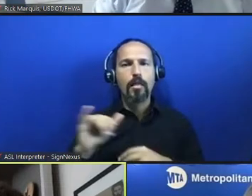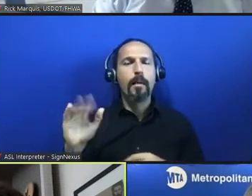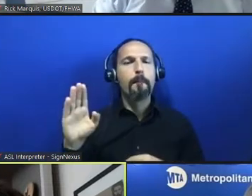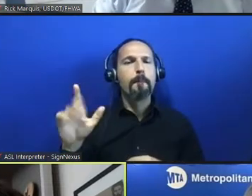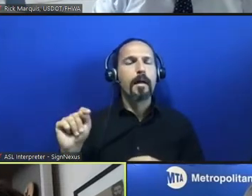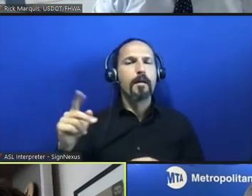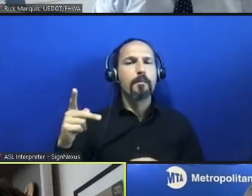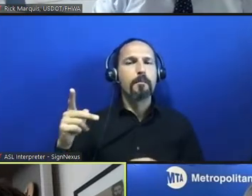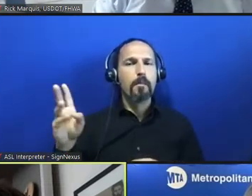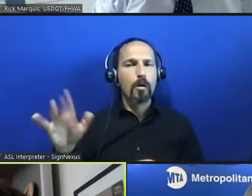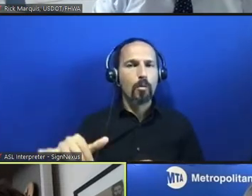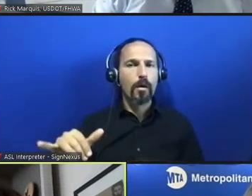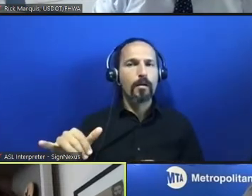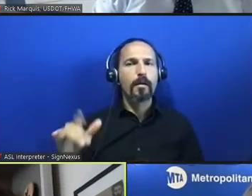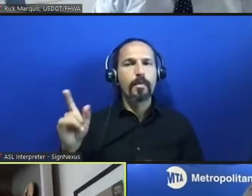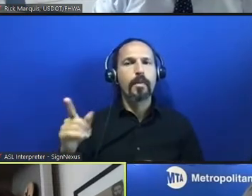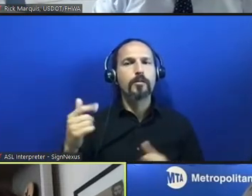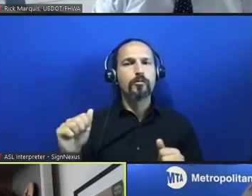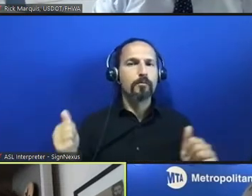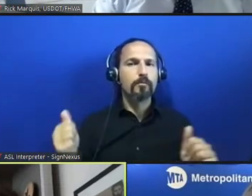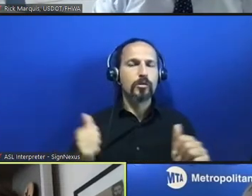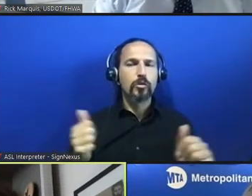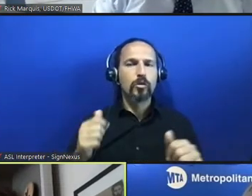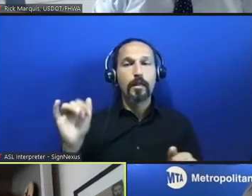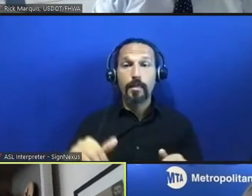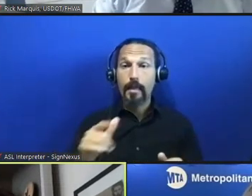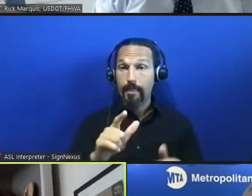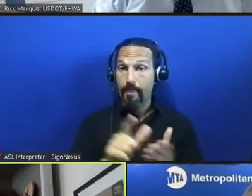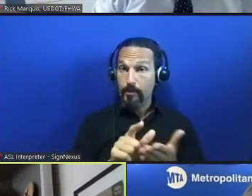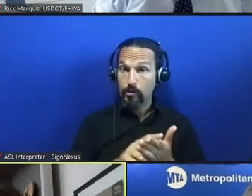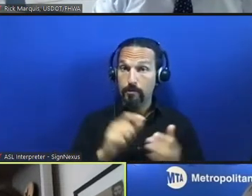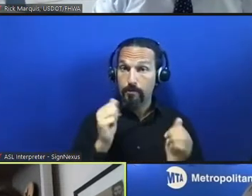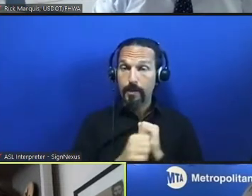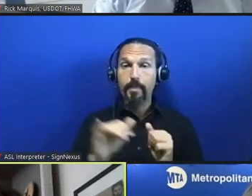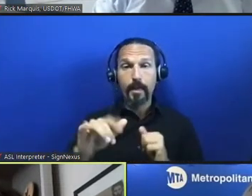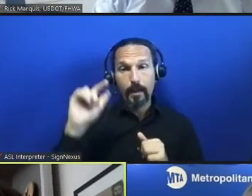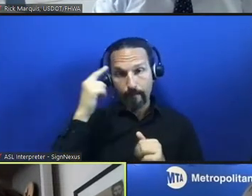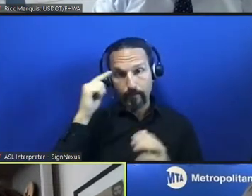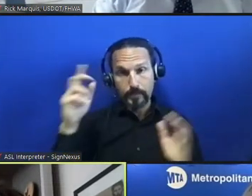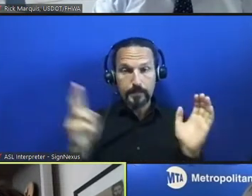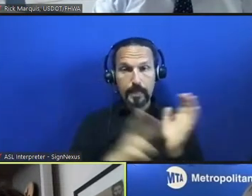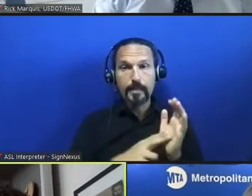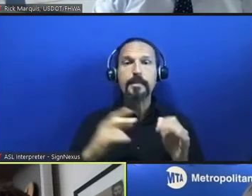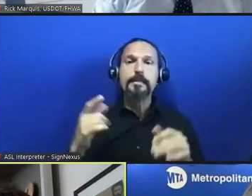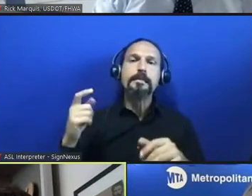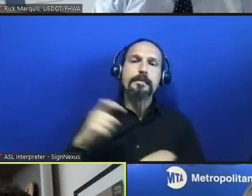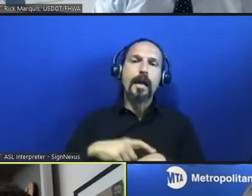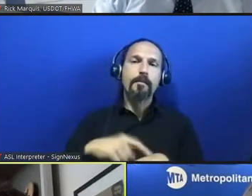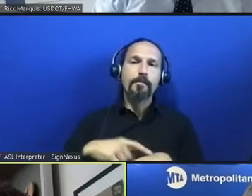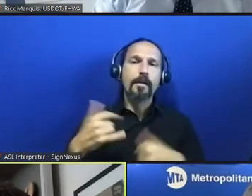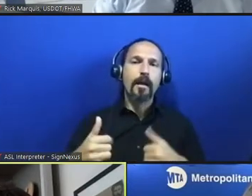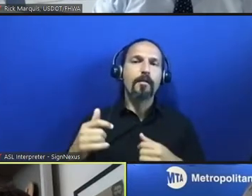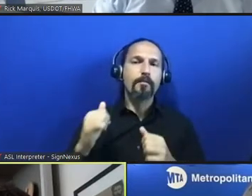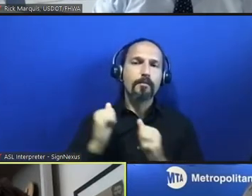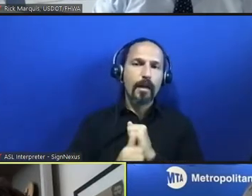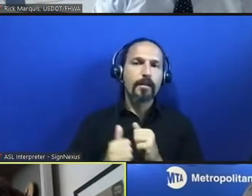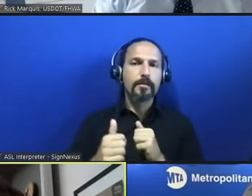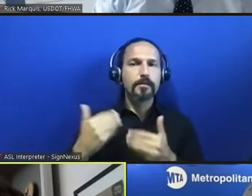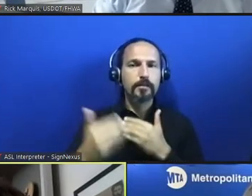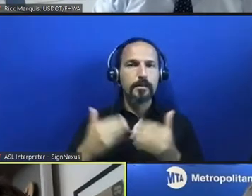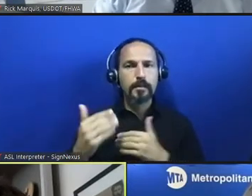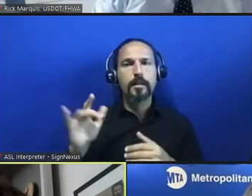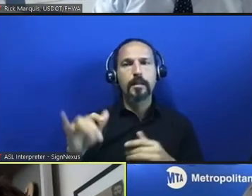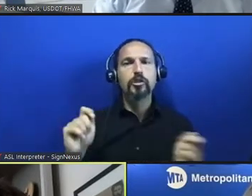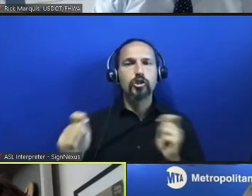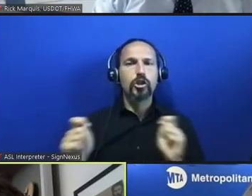widening then MTA is currently pursuing the legislature passed this the governor signed it the time is passed to implement scenario a and see what happens and adjustments